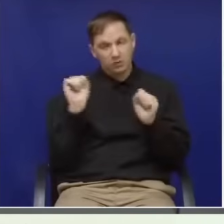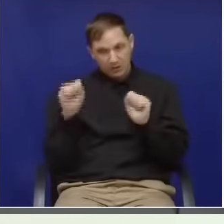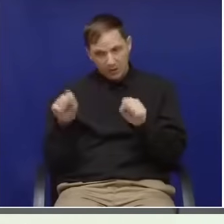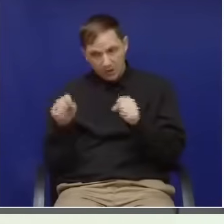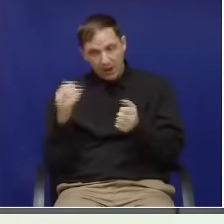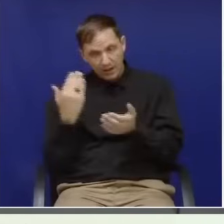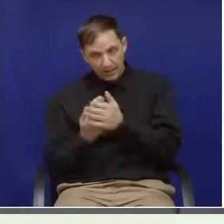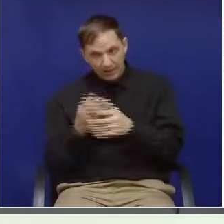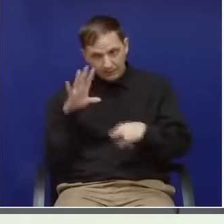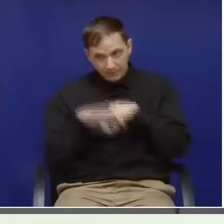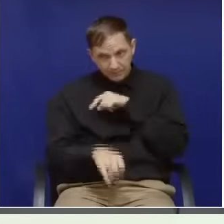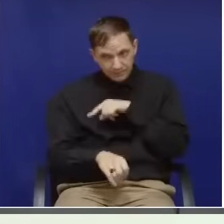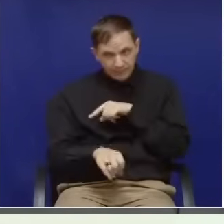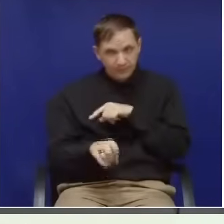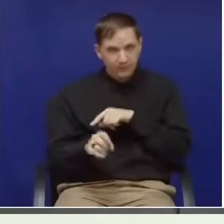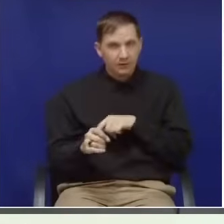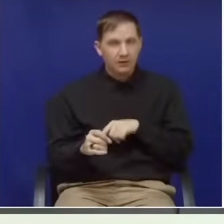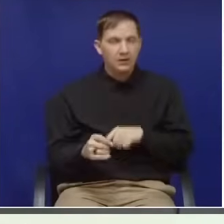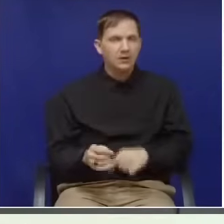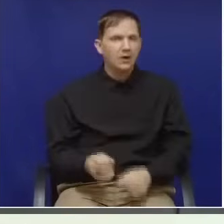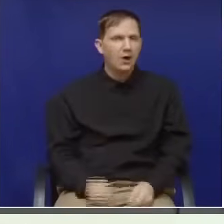uyithethayo.